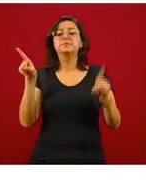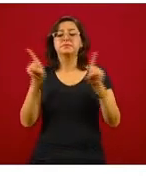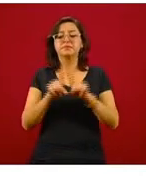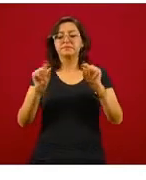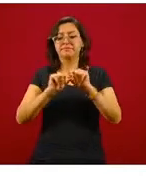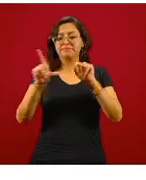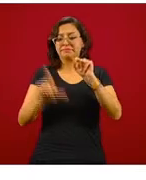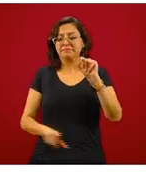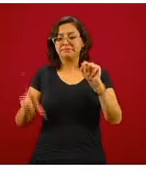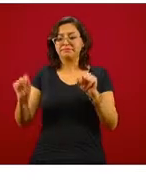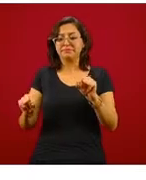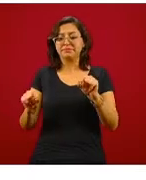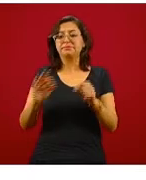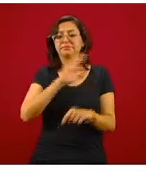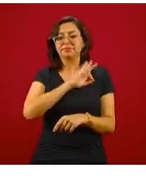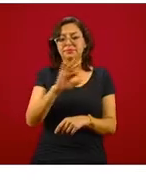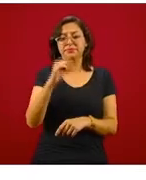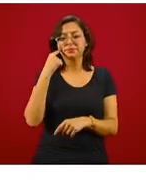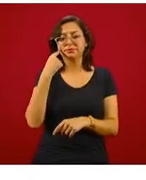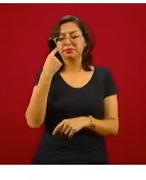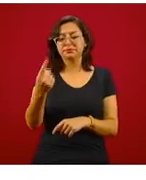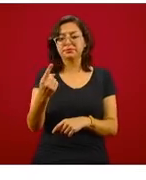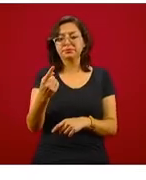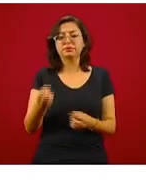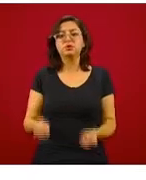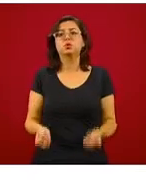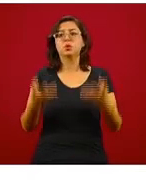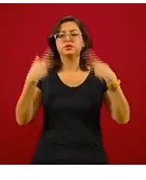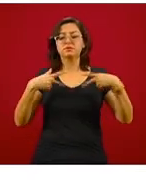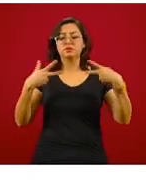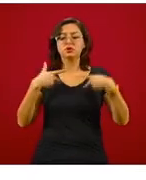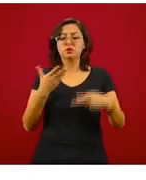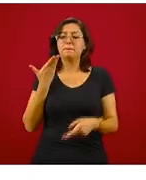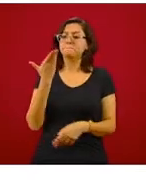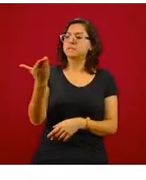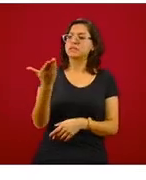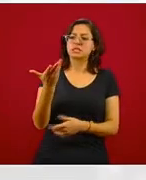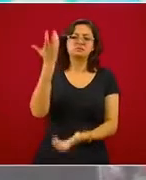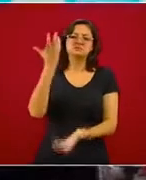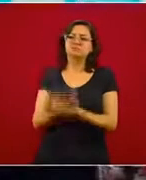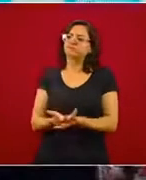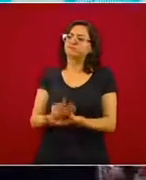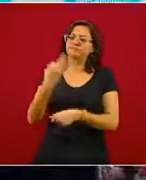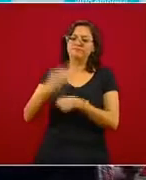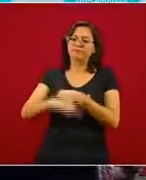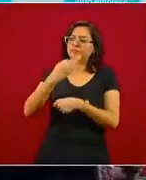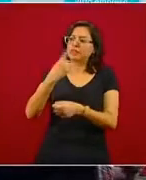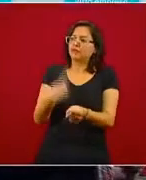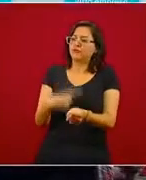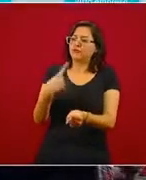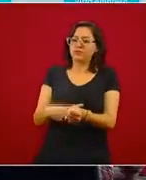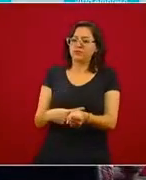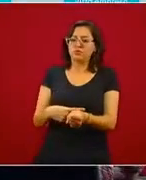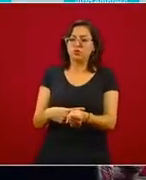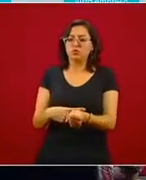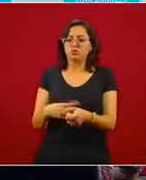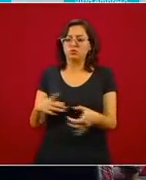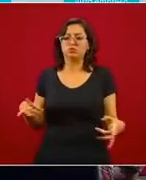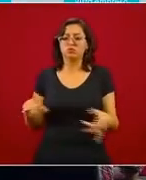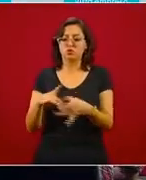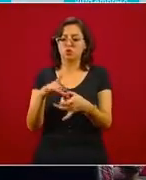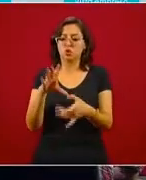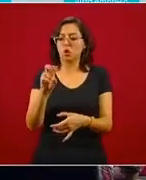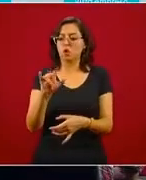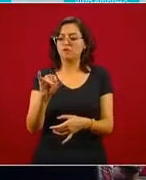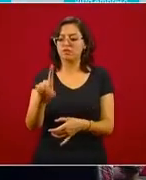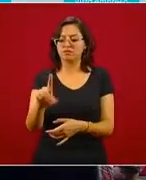those infection chains. We can see the transmission of the epidemic in the country, and we have